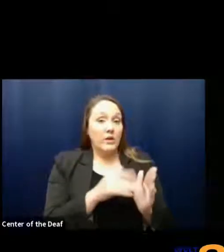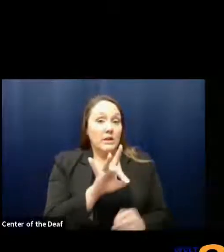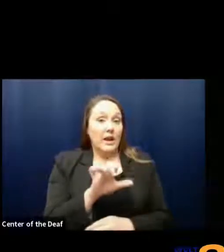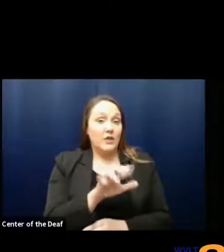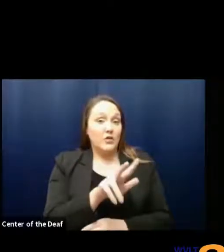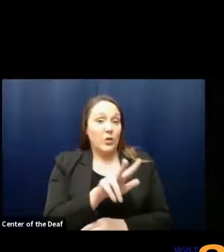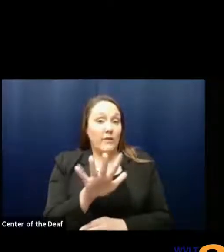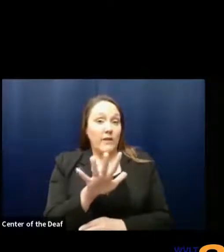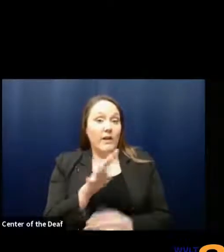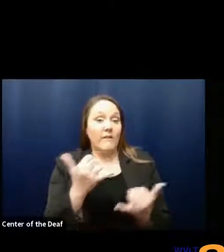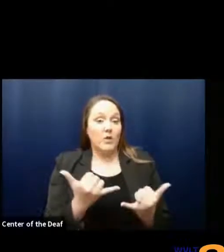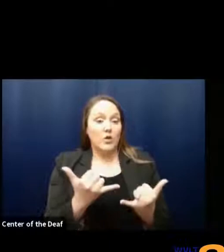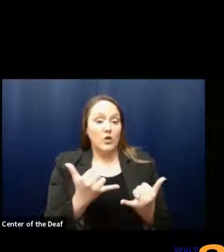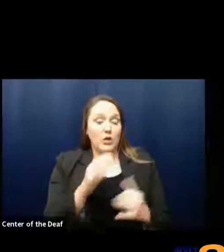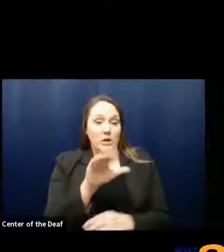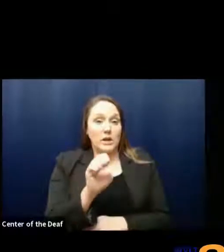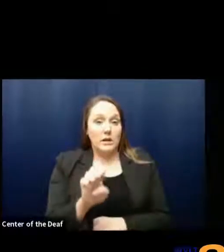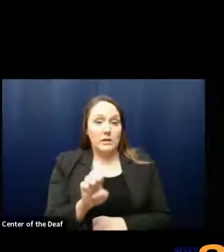2,835 active cases.